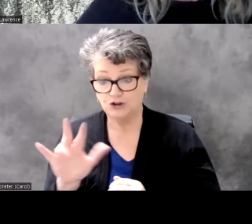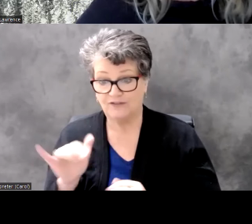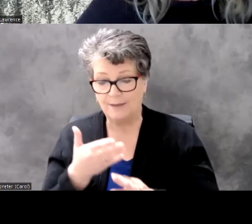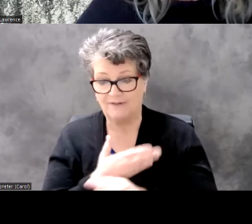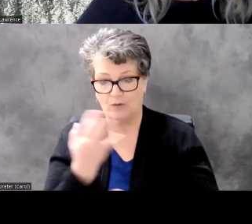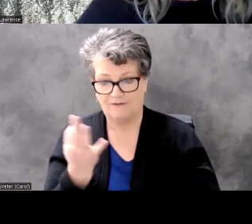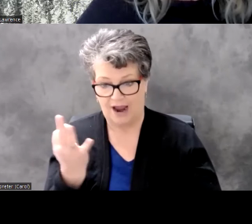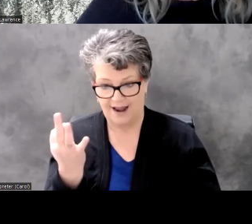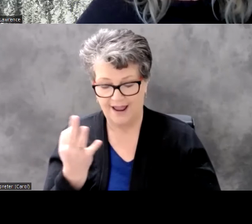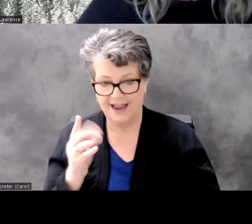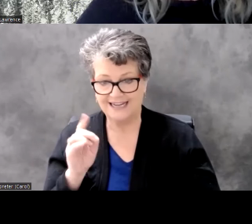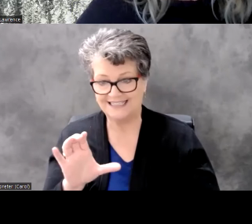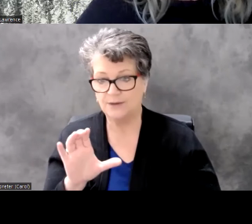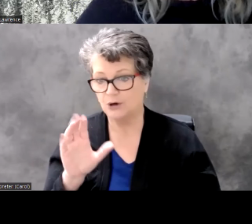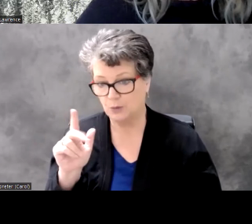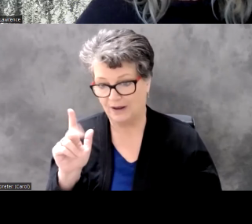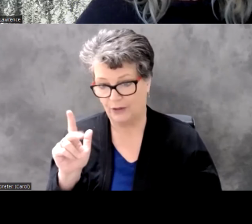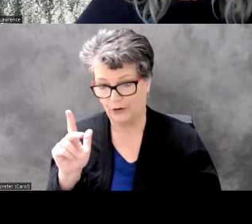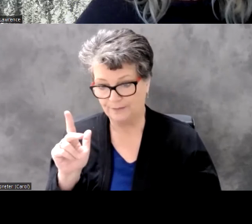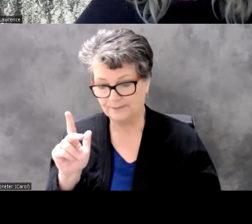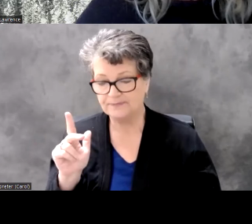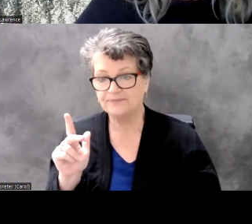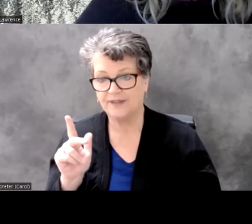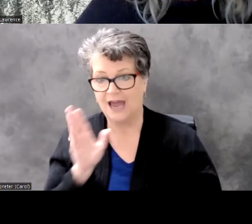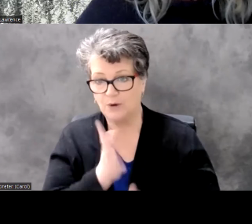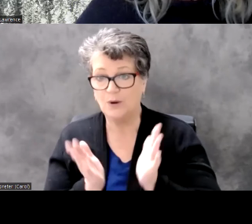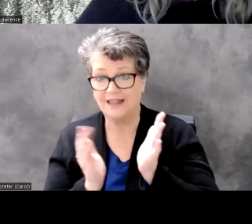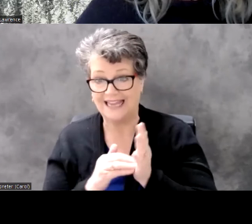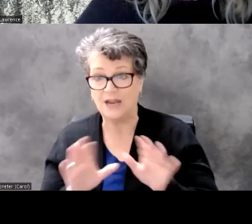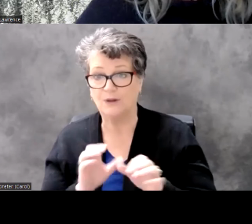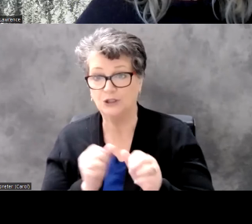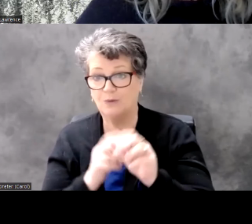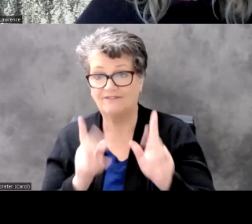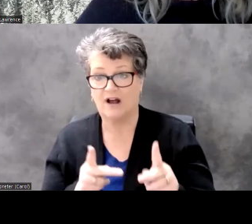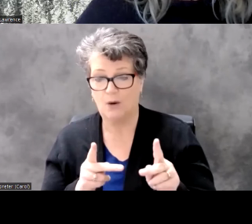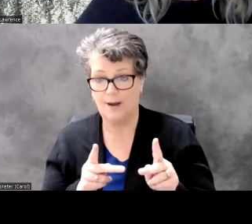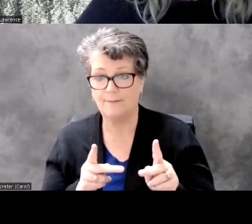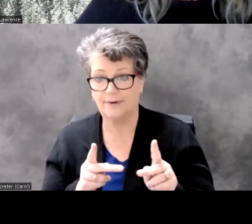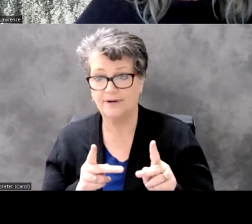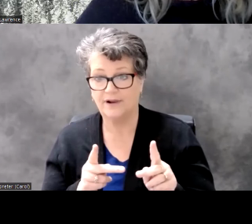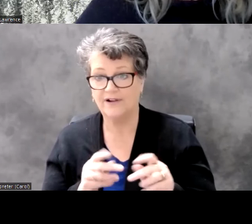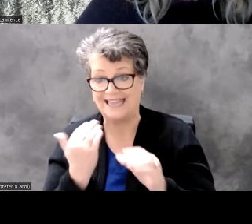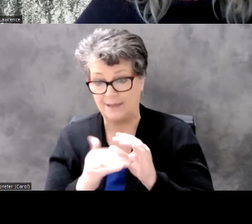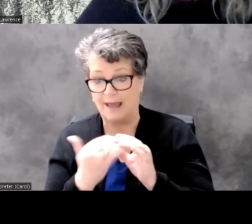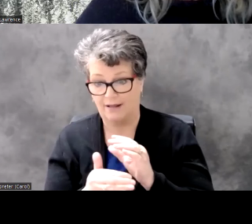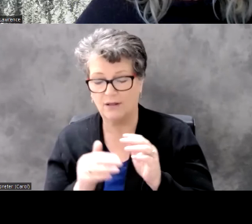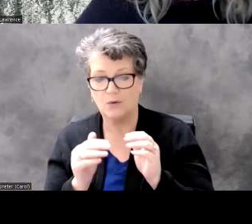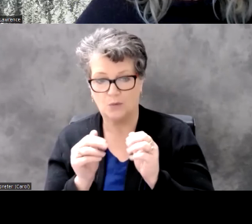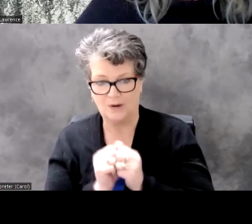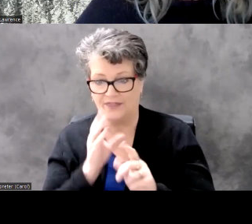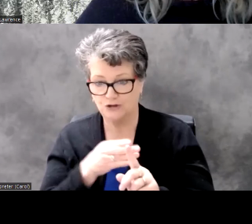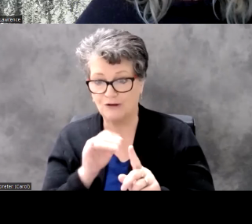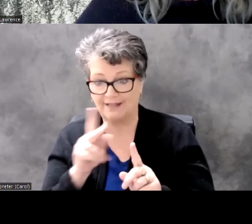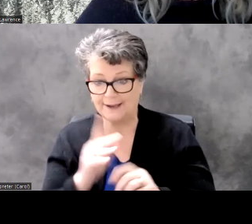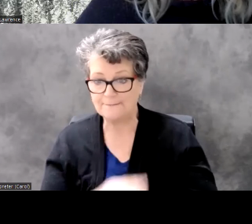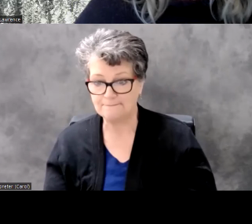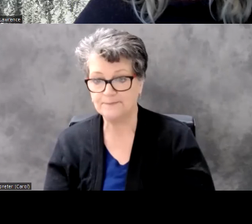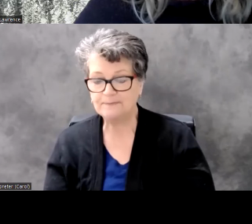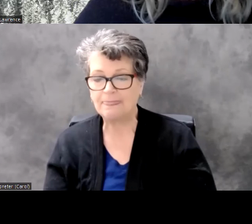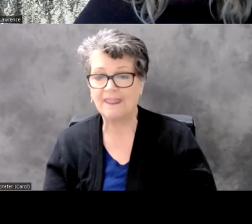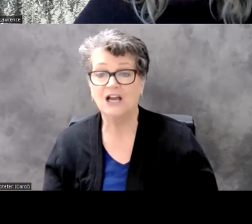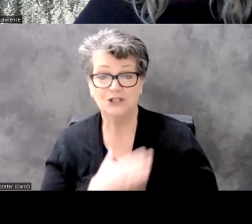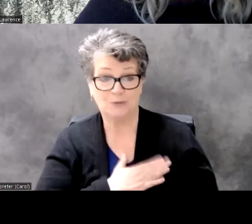Friday, December 23rd, and we will again do a follow-up email with the direct link as well. So